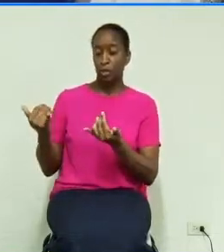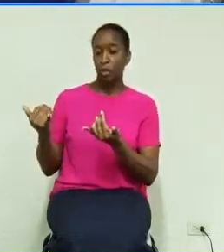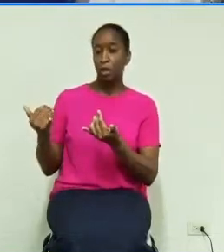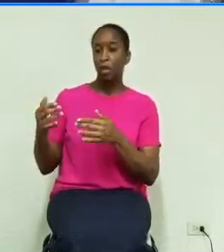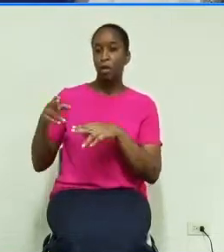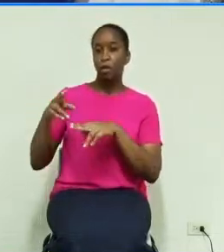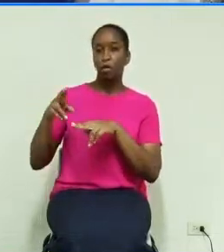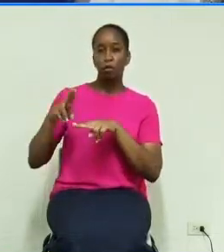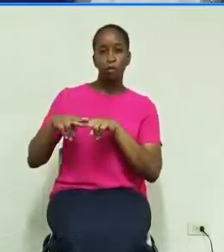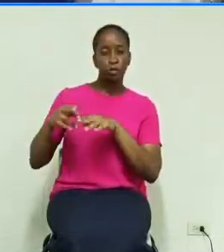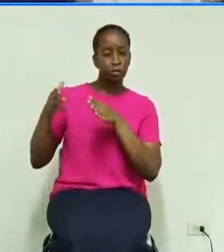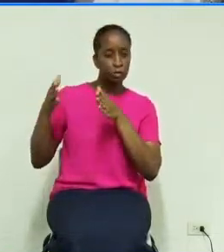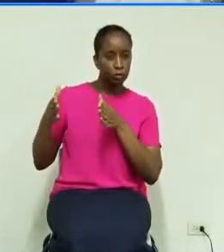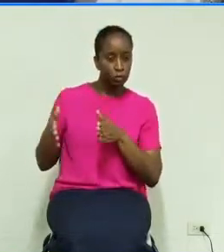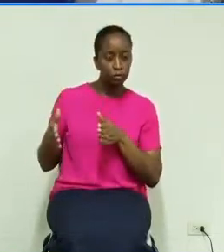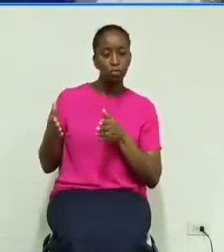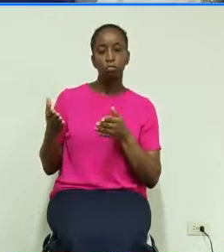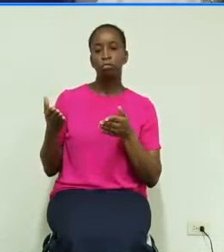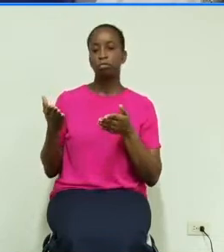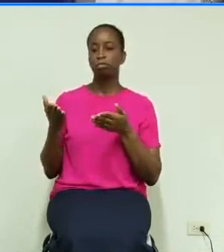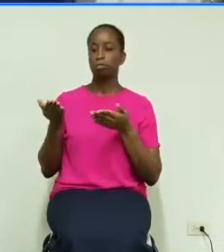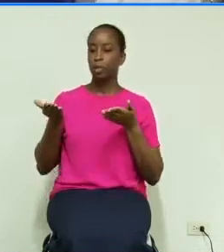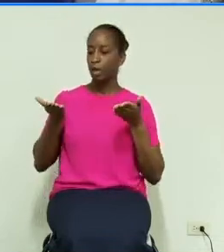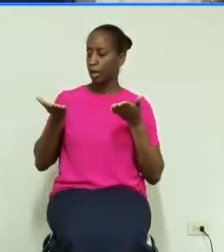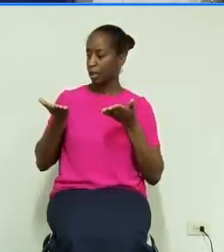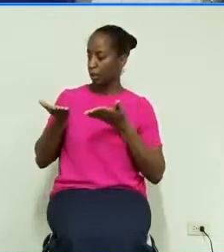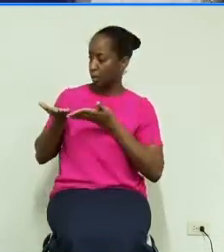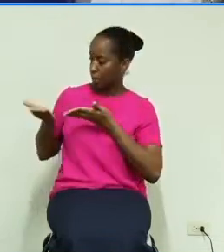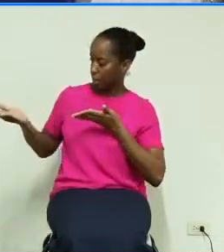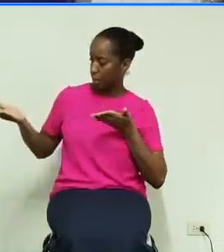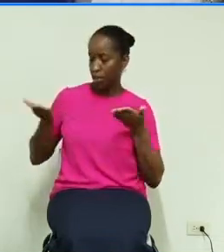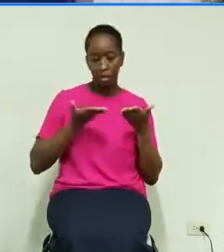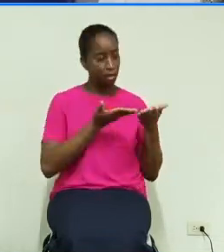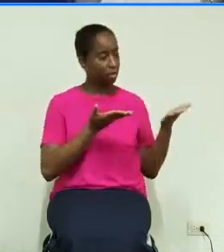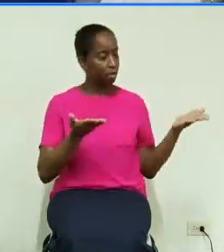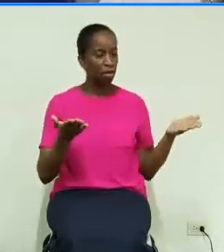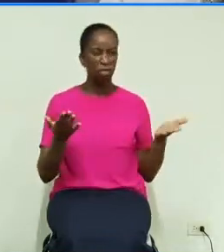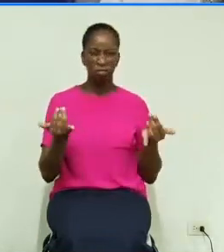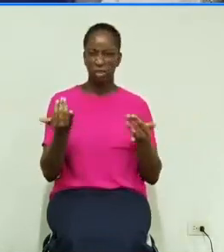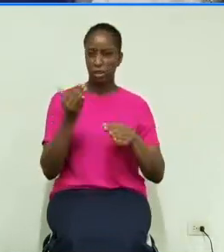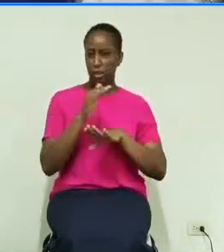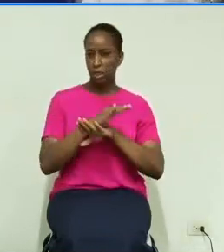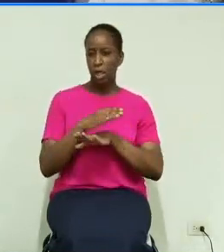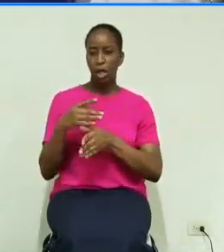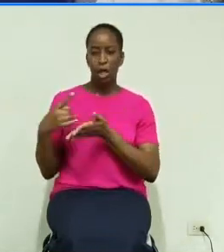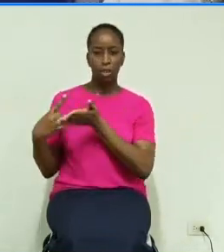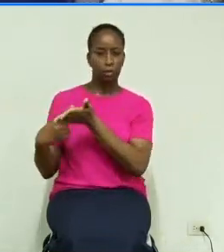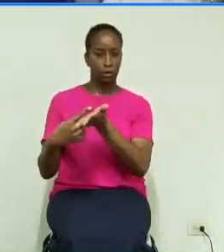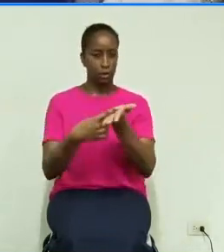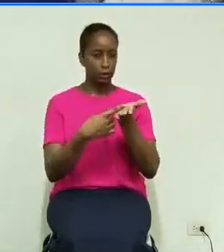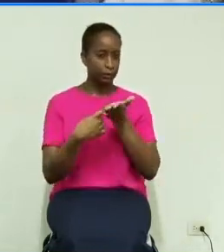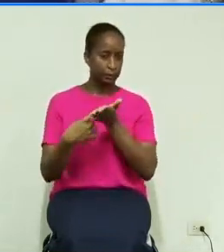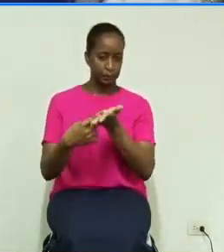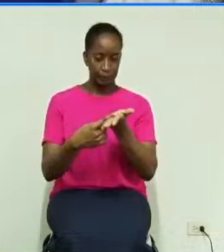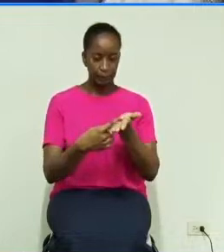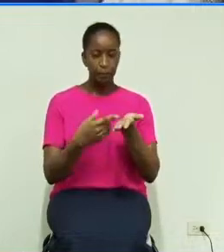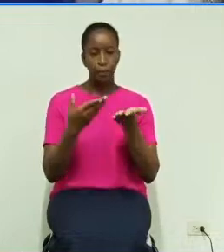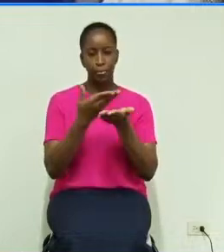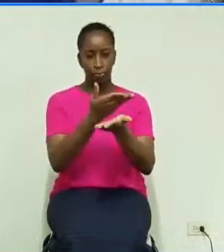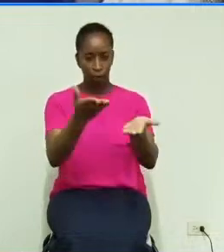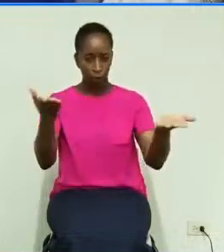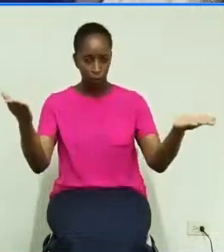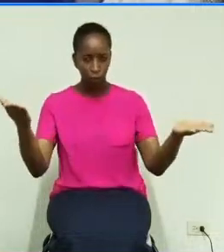presenters, ladies and gentlemen. My focus in brief remarks will be on the Senate,